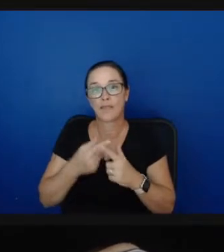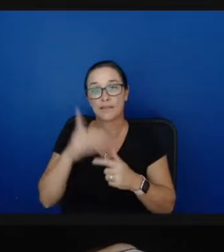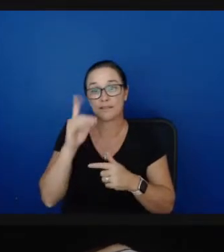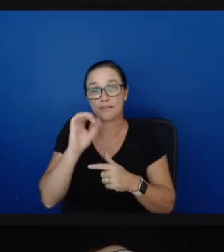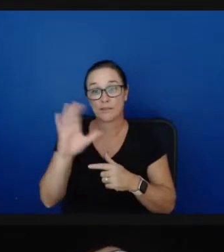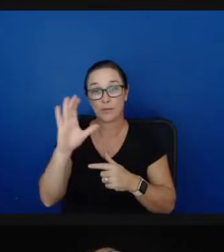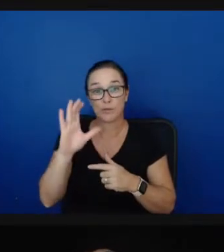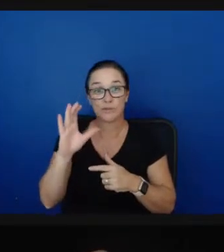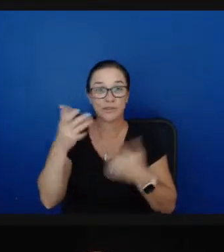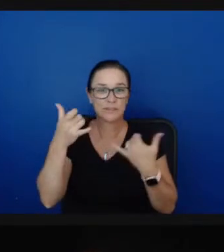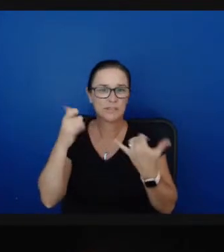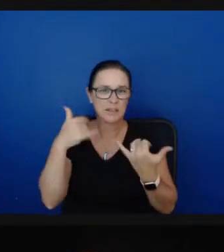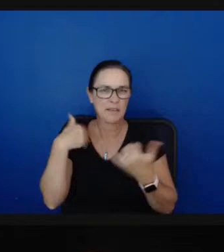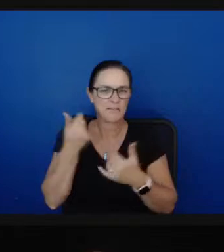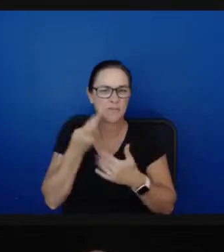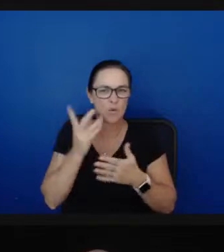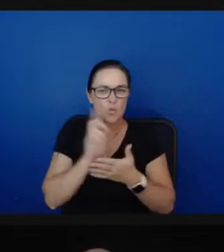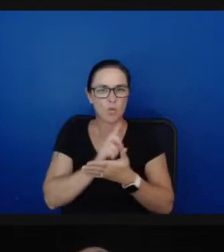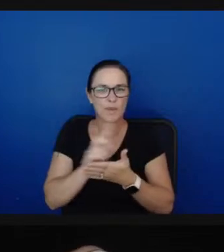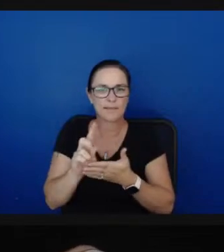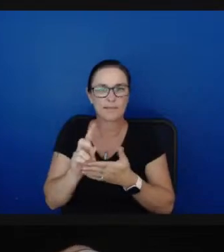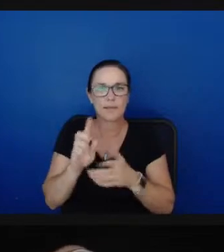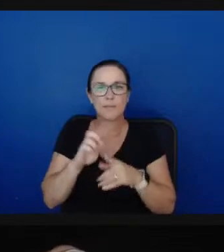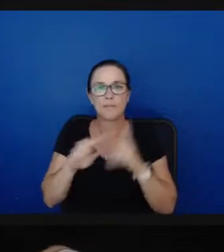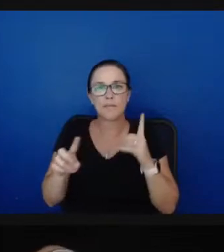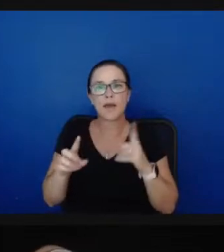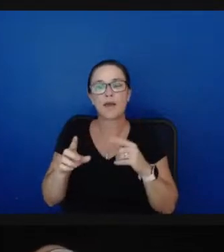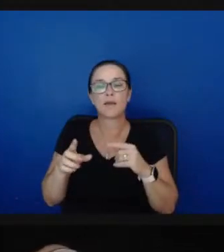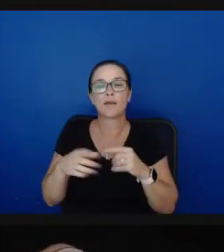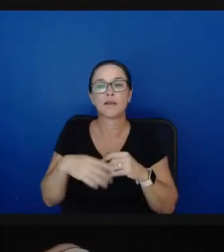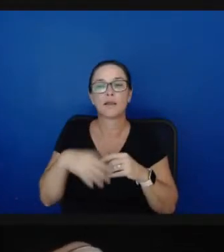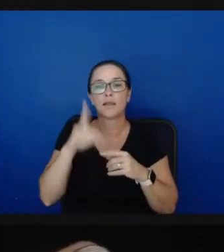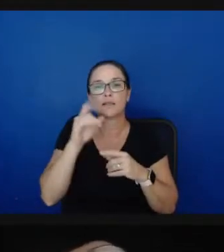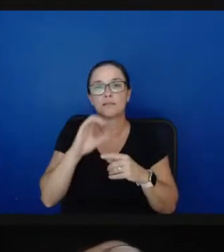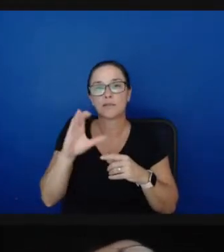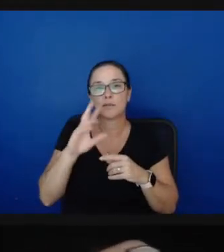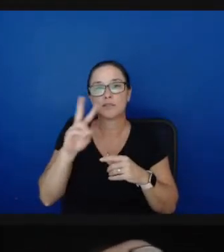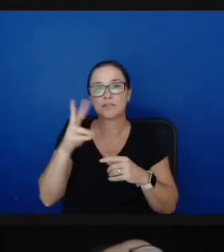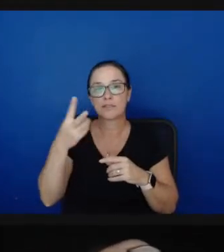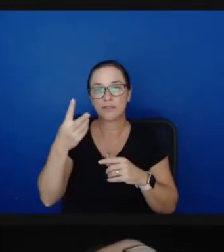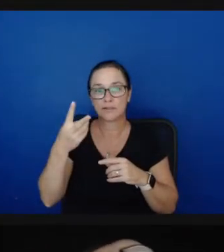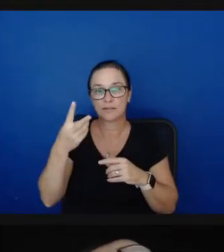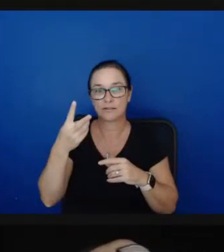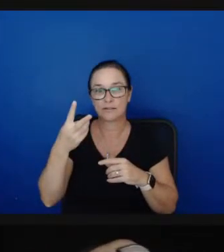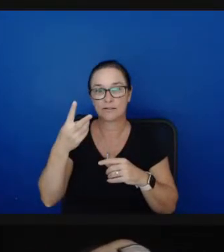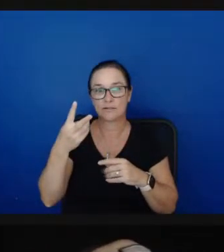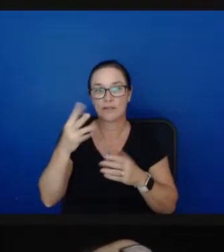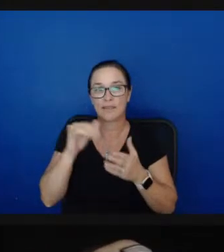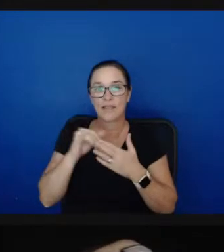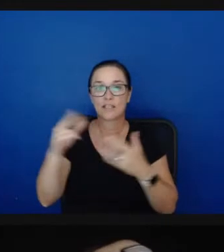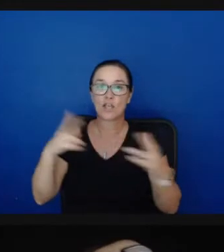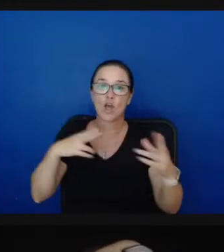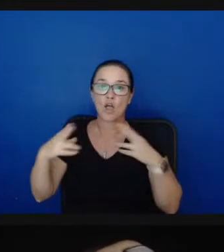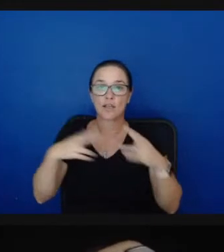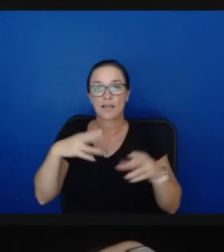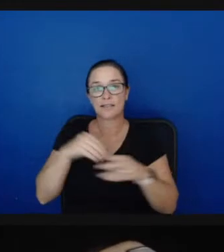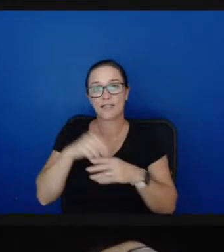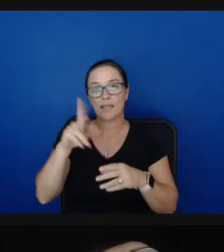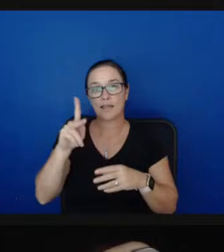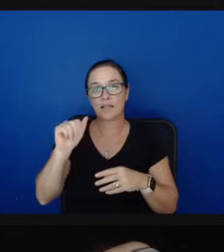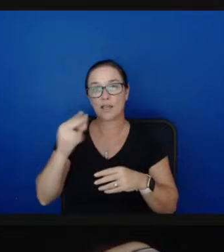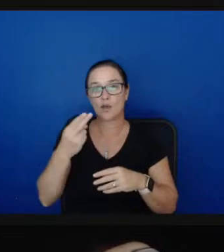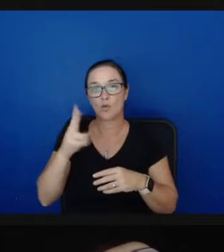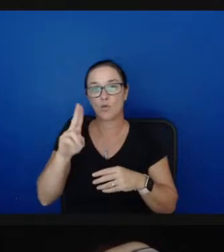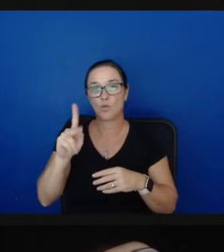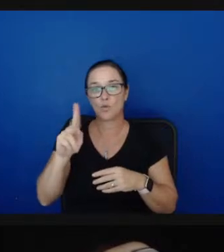still a couple weeks away, but it's worth mentioning that December 2nd are the holidays in Kahuku. December